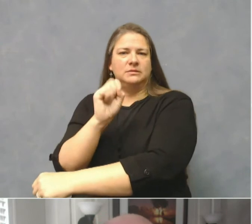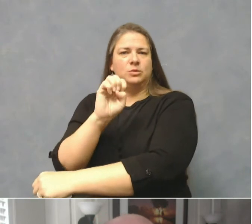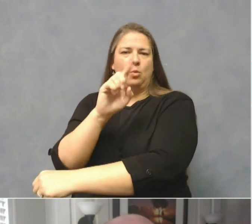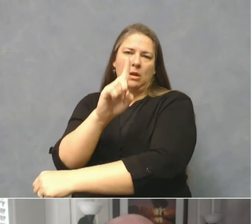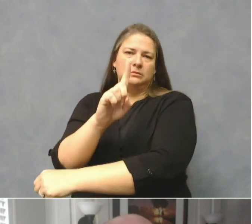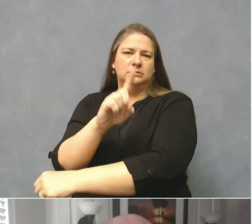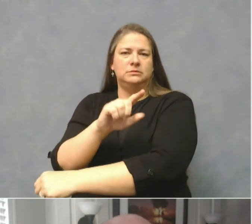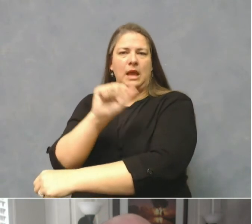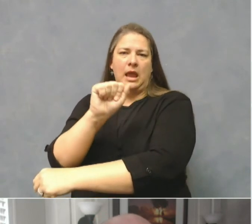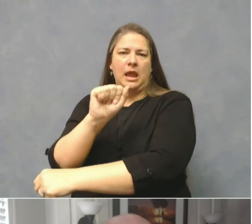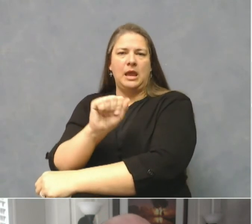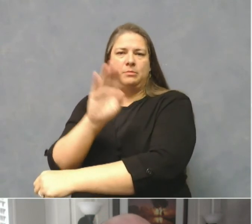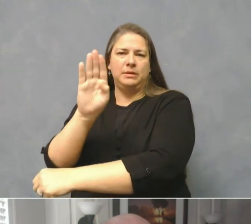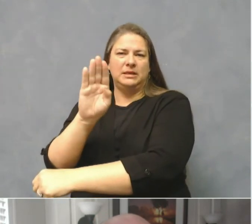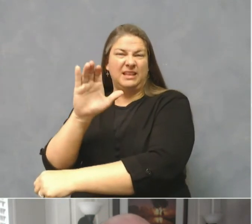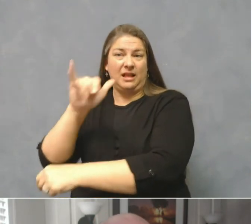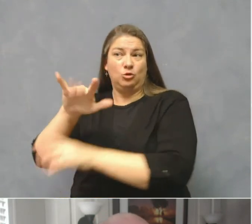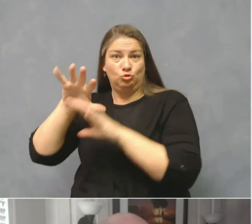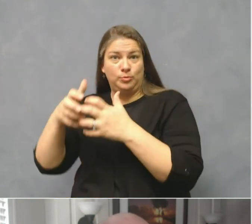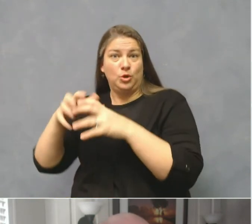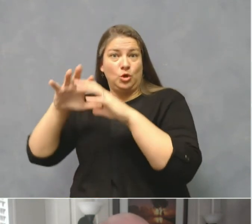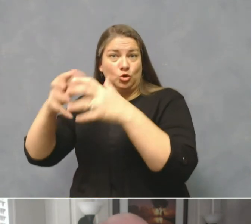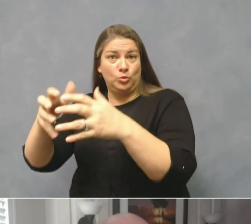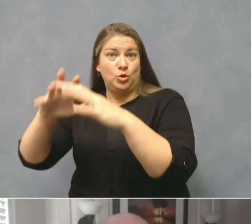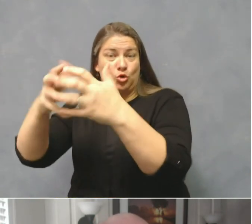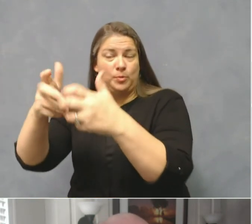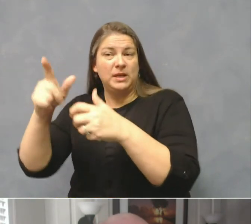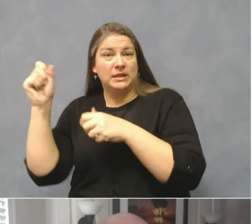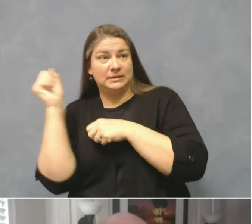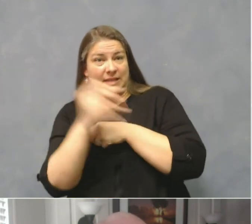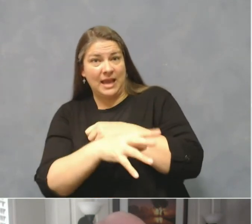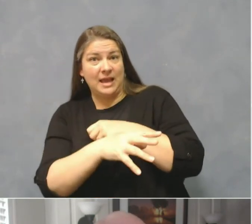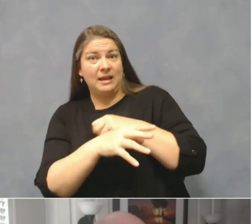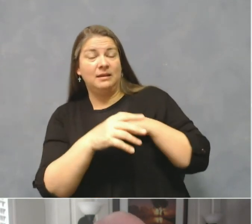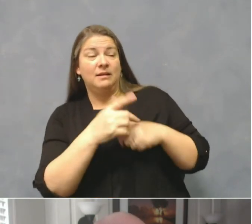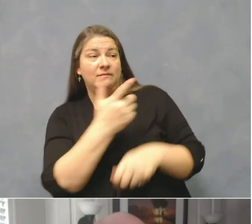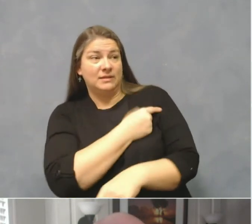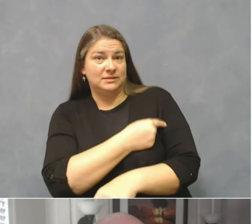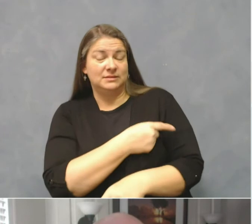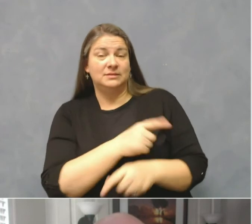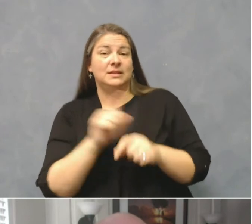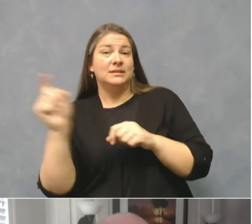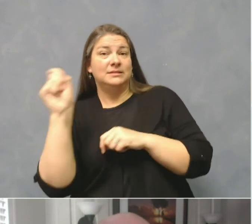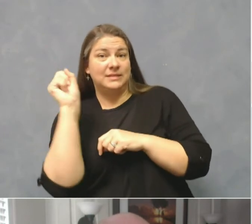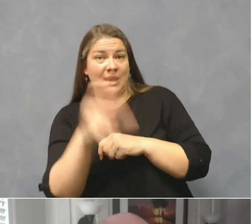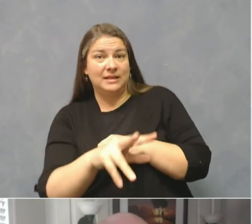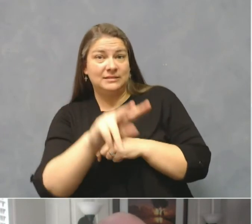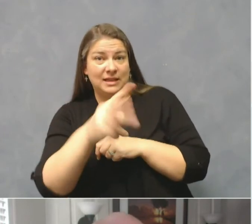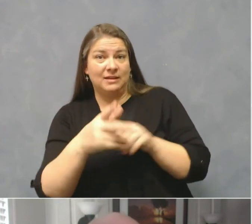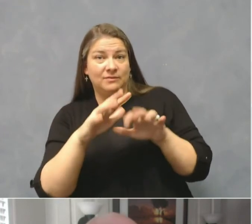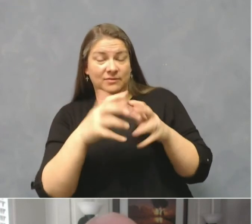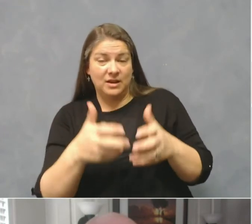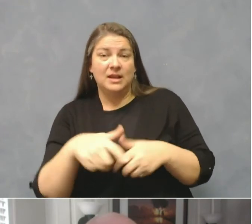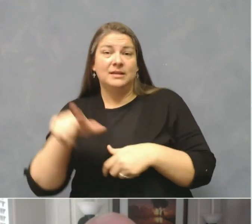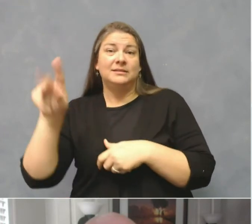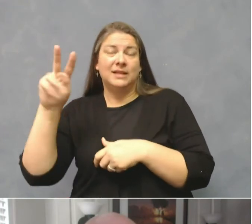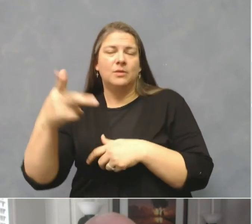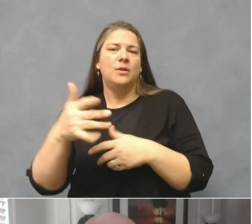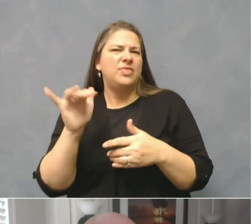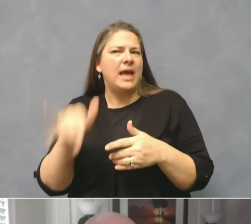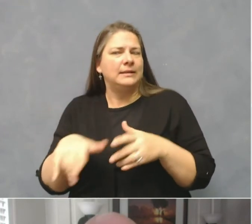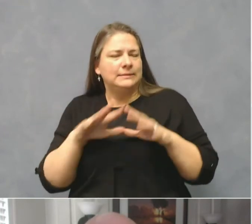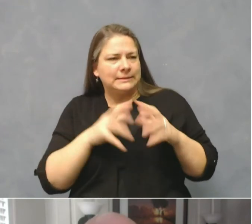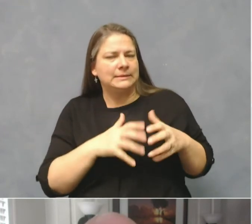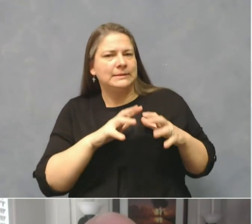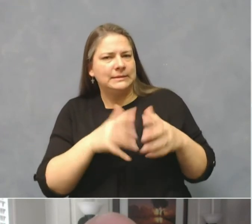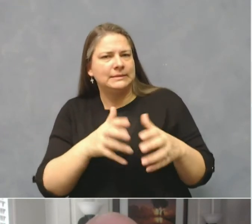It's going to start slow as we have small quantities and we build out the systems, and it's going to grow rapidly so that we'll be able to vaccinate